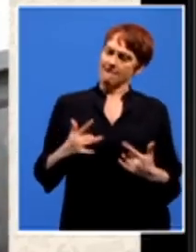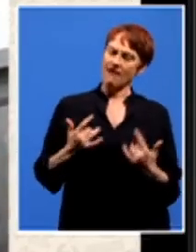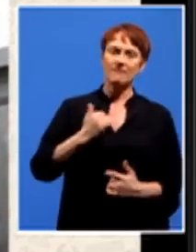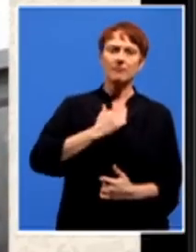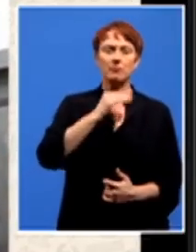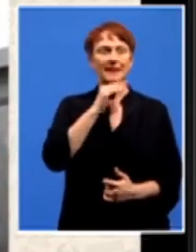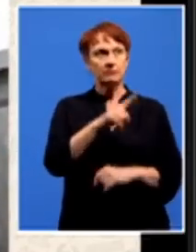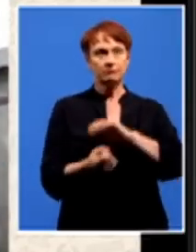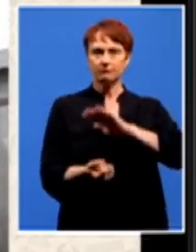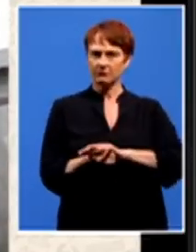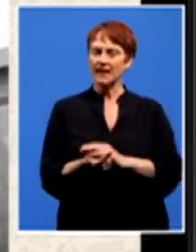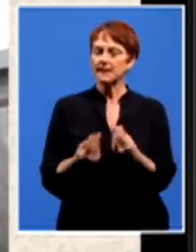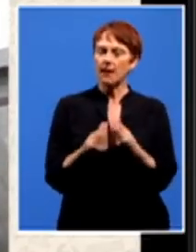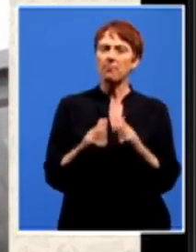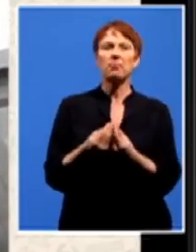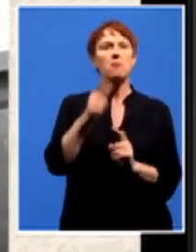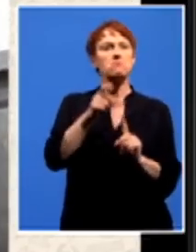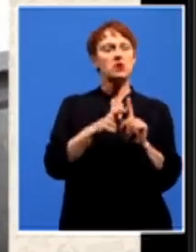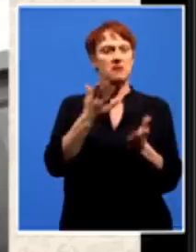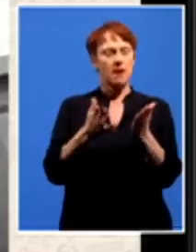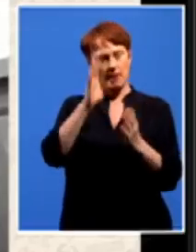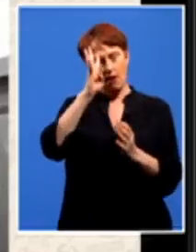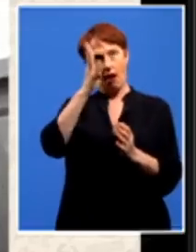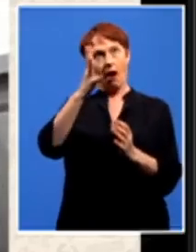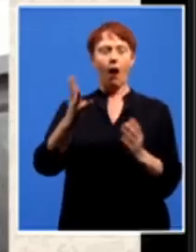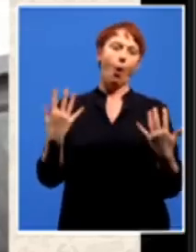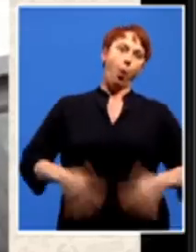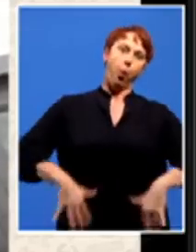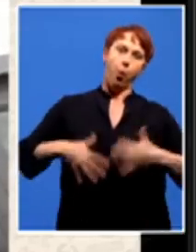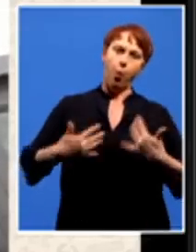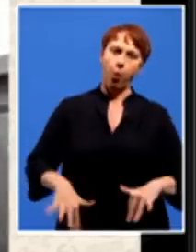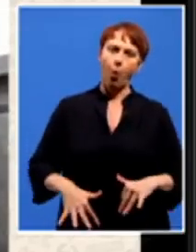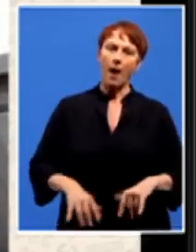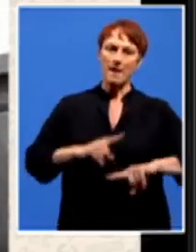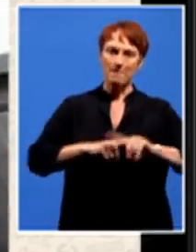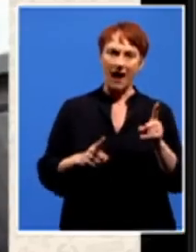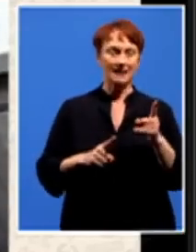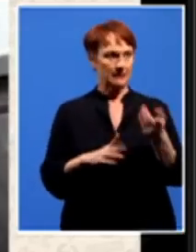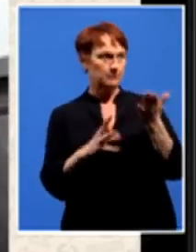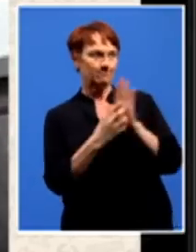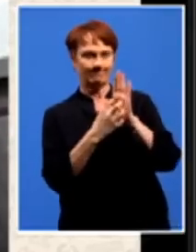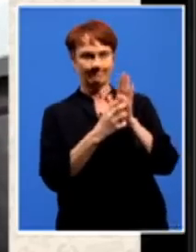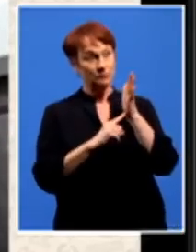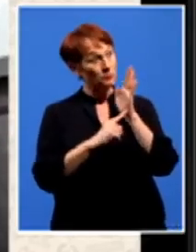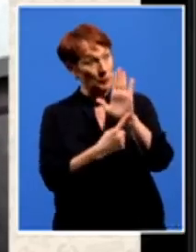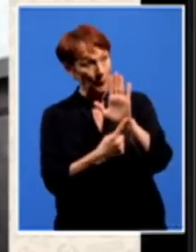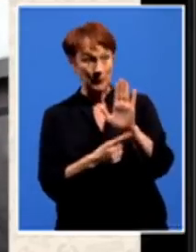then someone may come up with a great idea, but whoever they're pitching it to may